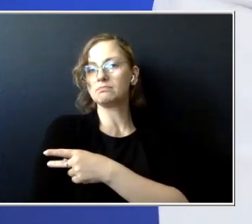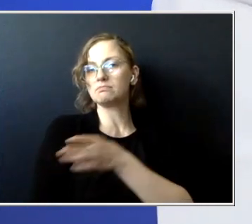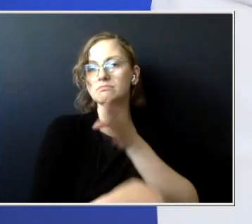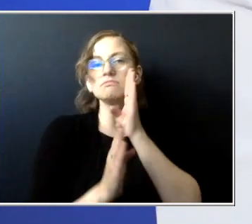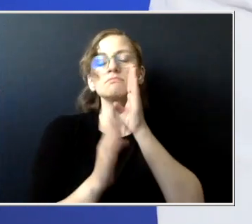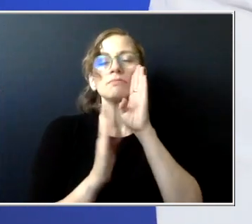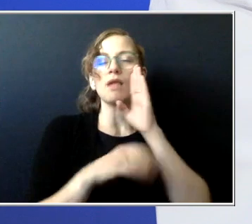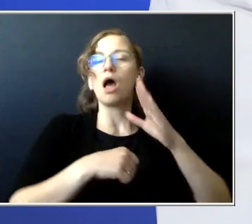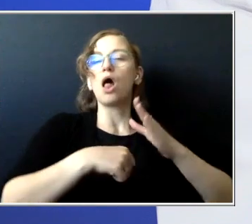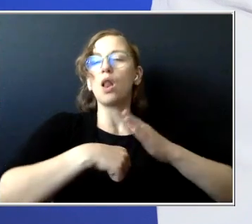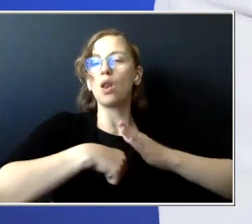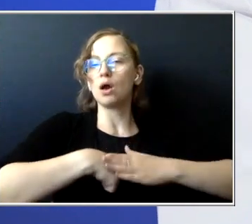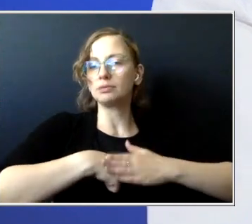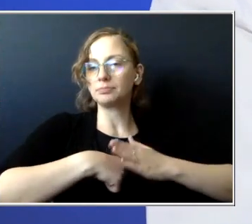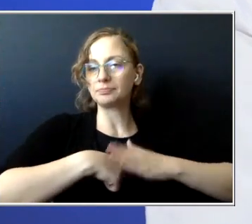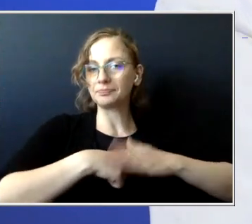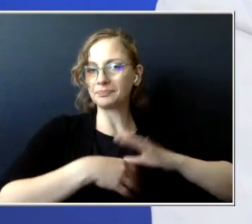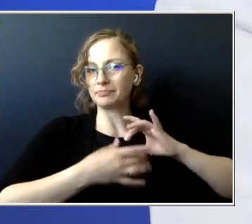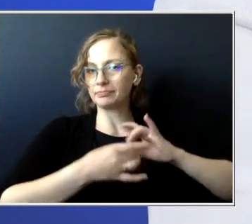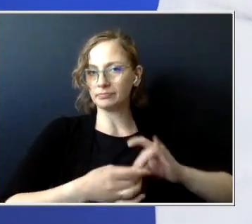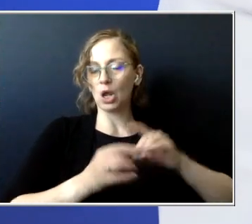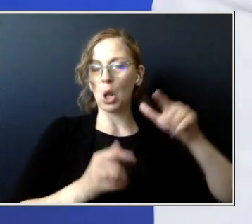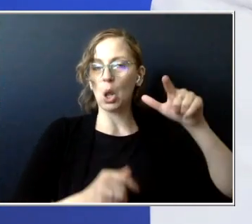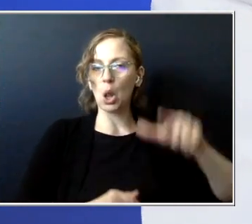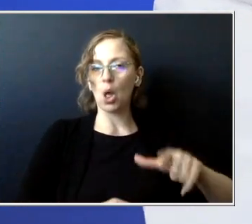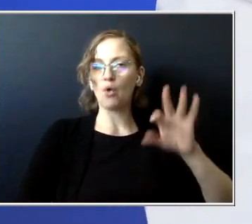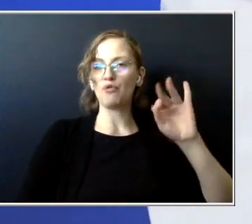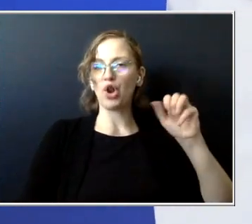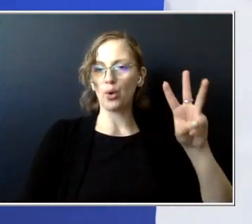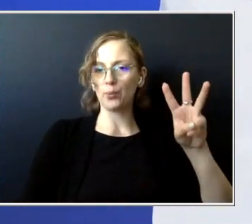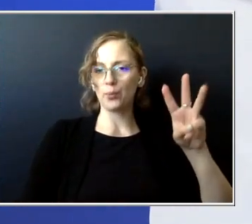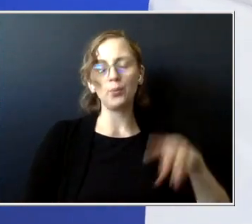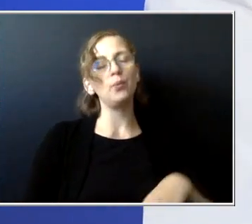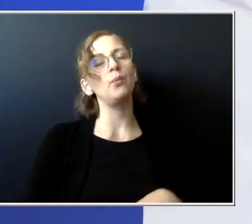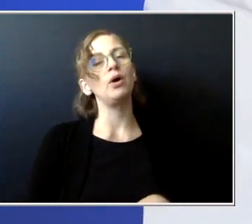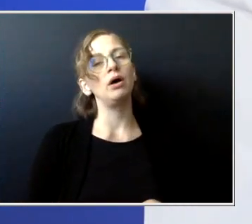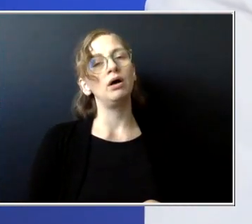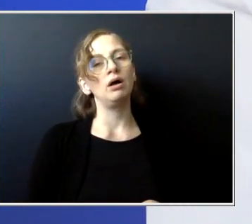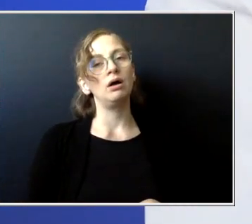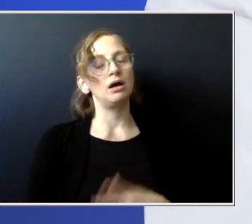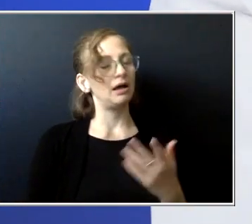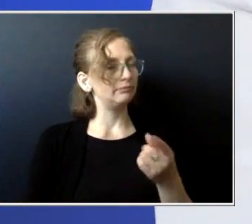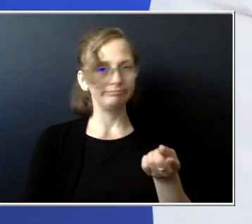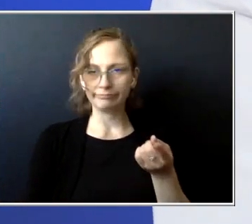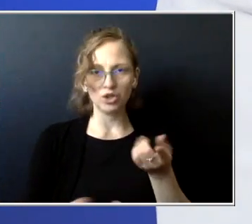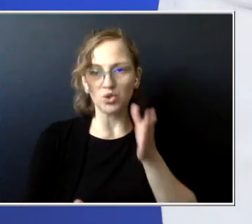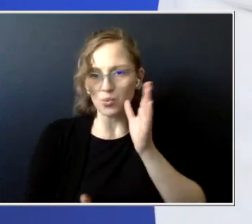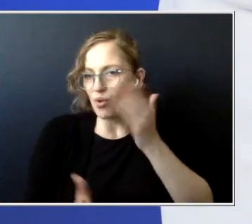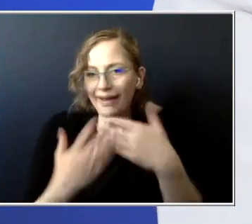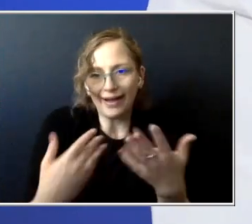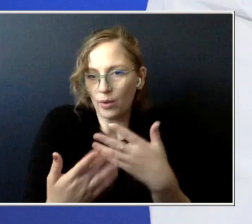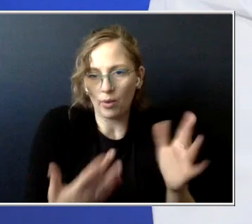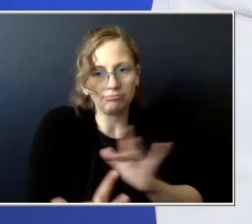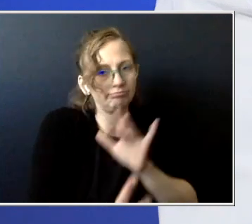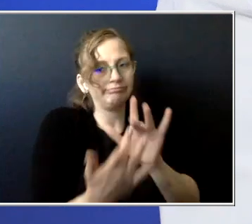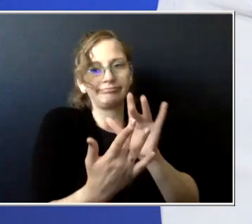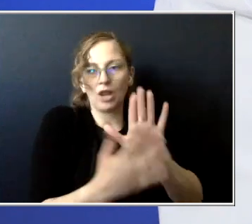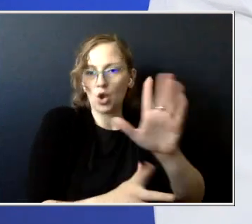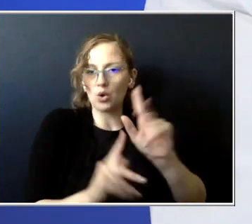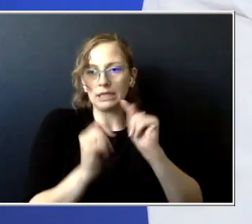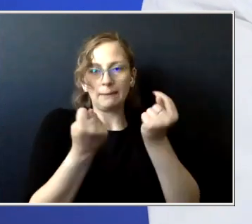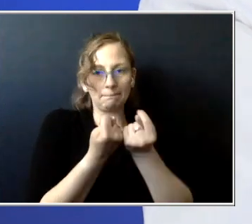things, and as you would anyways, and contact the team and the providers here, and then we'll address it and evaluate